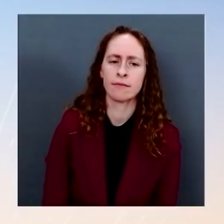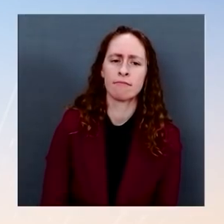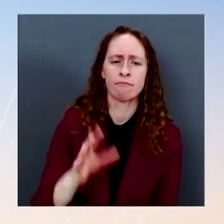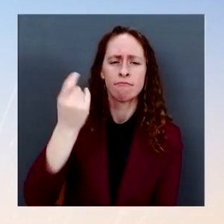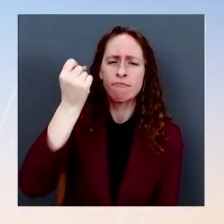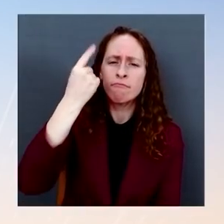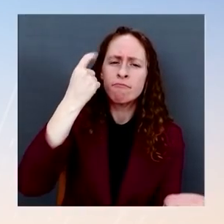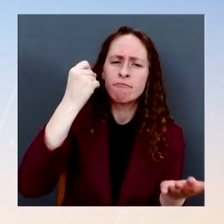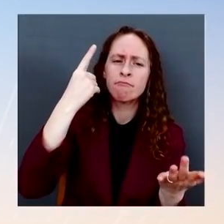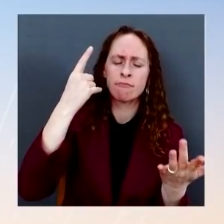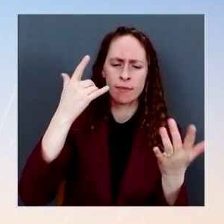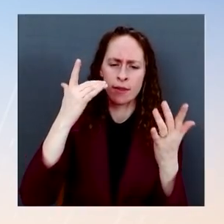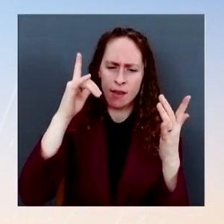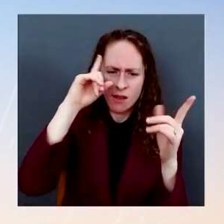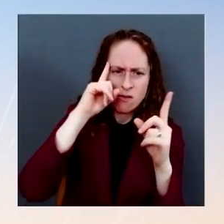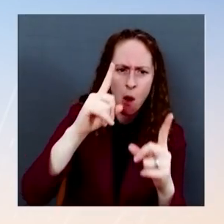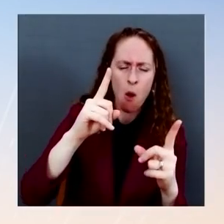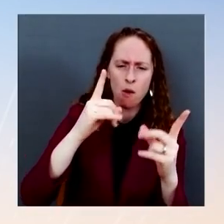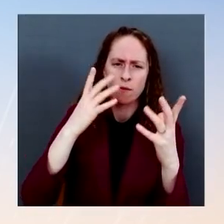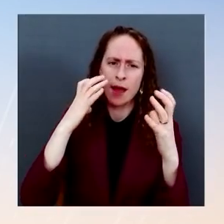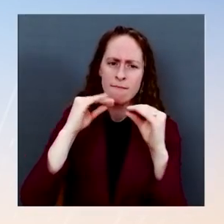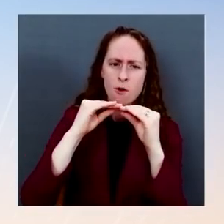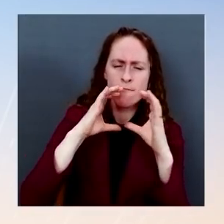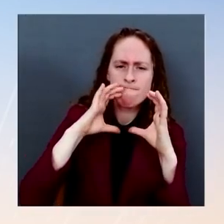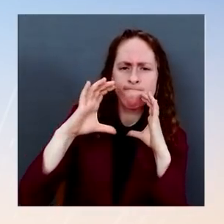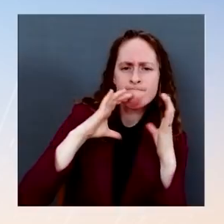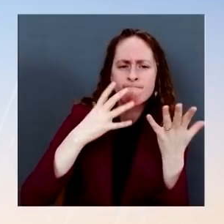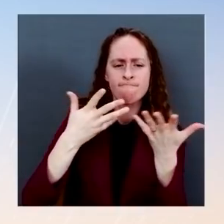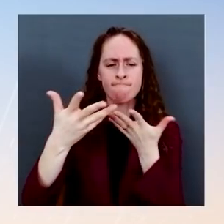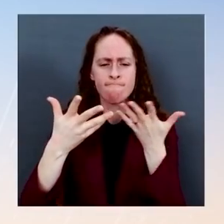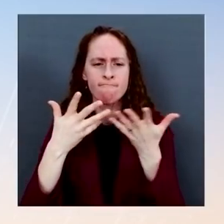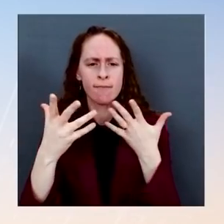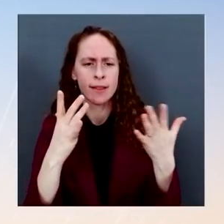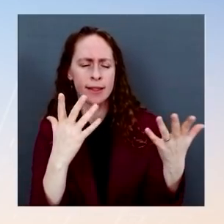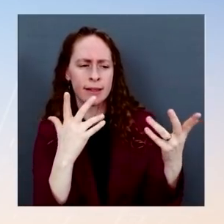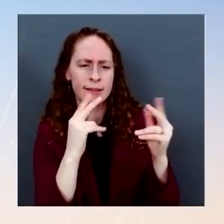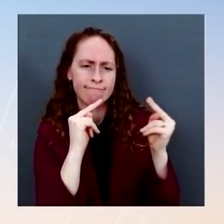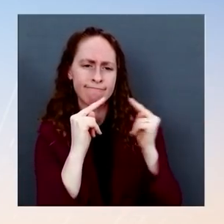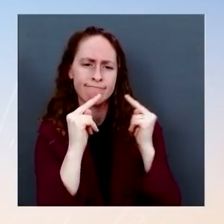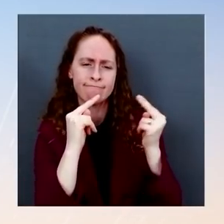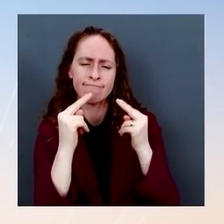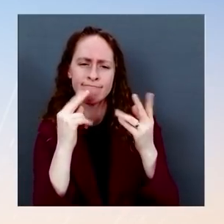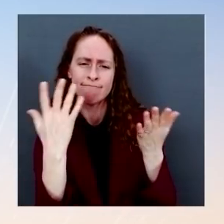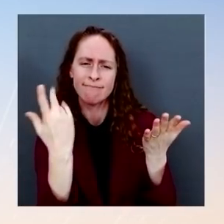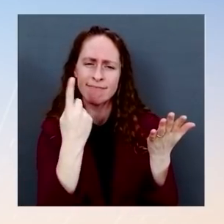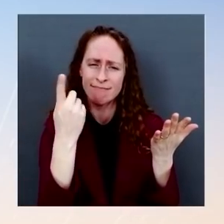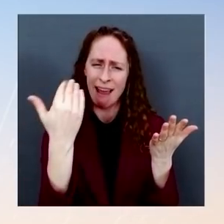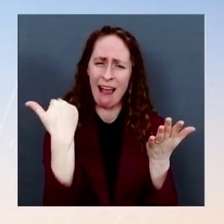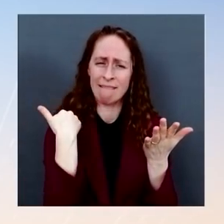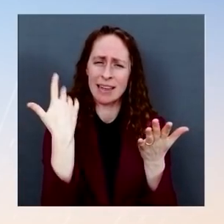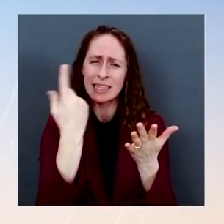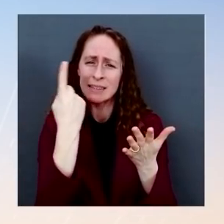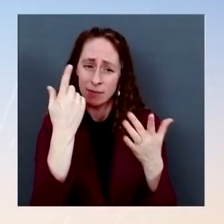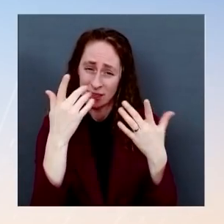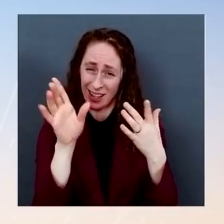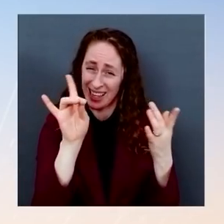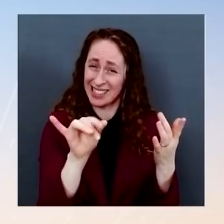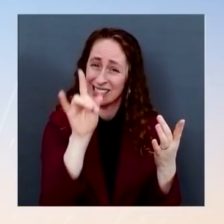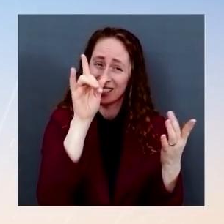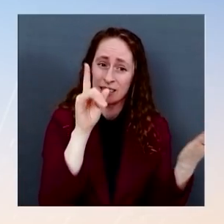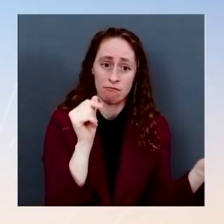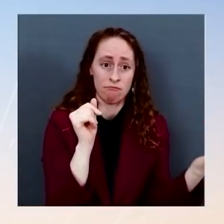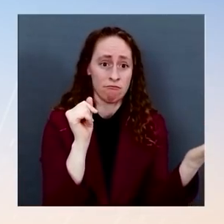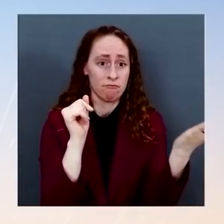issues? Where do things go from here in terms of the actual proposal? Well, clearly the next couple of weeks will be important and pivotal and certainly